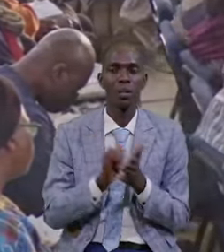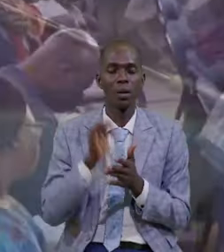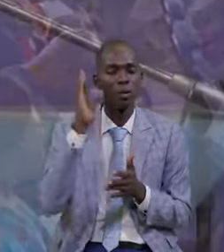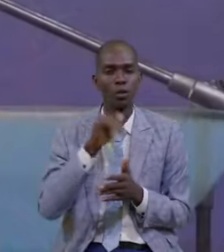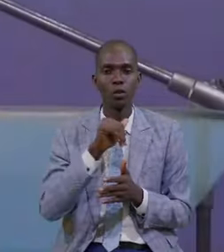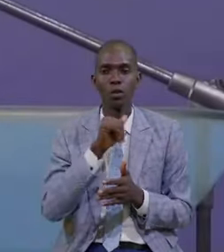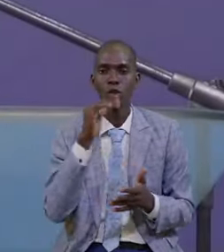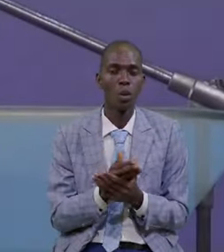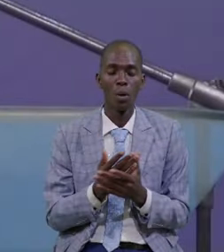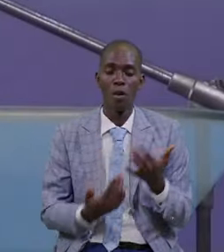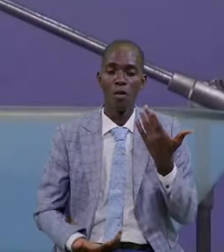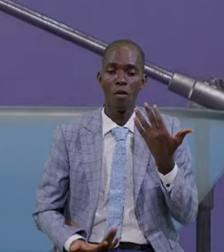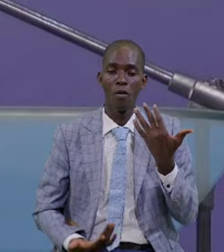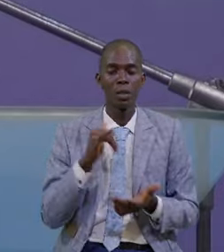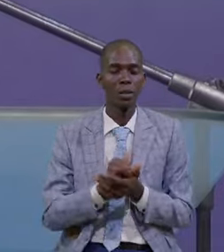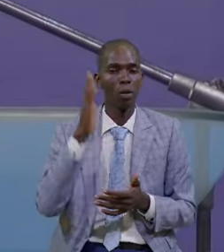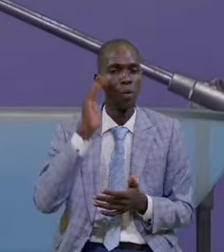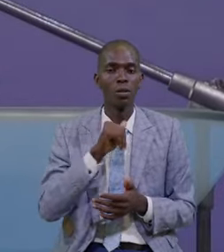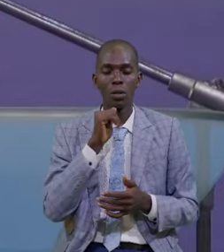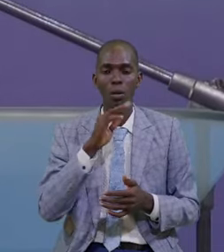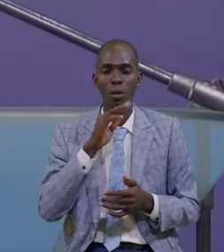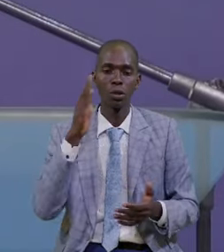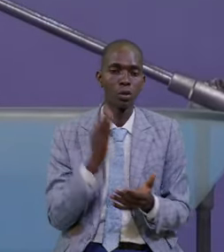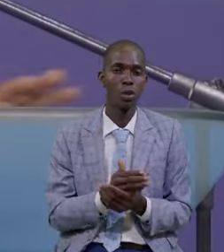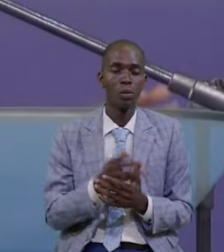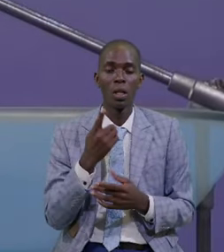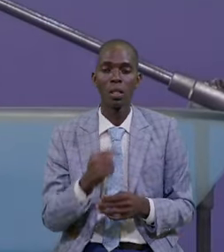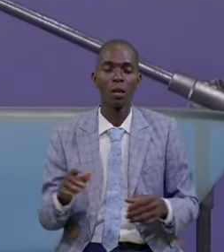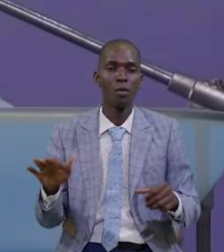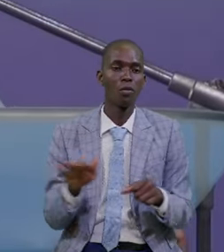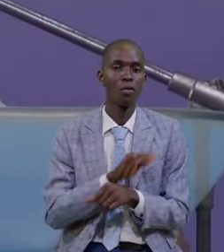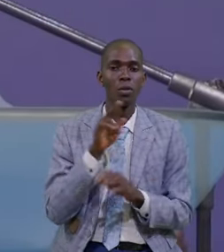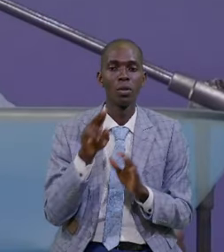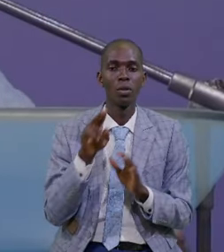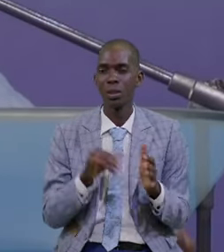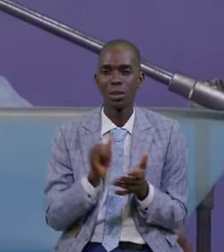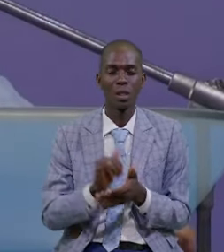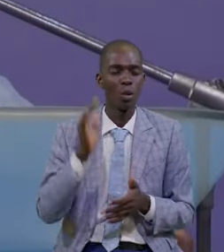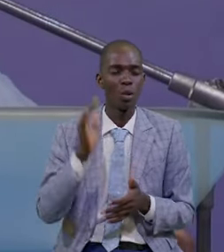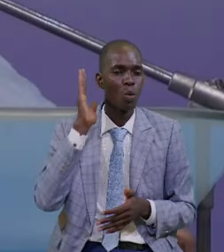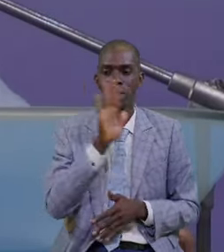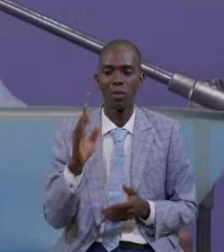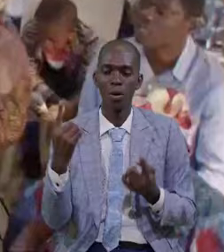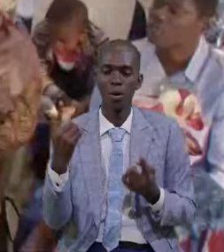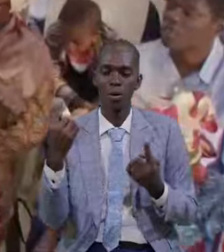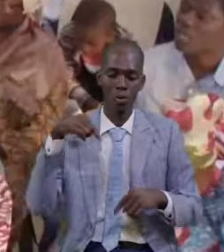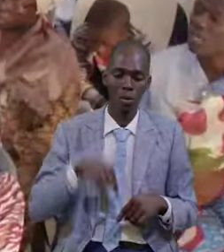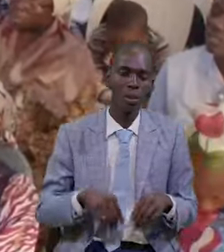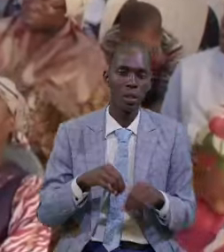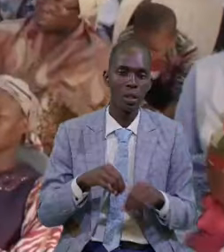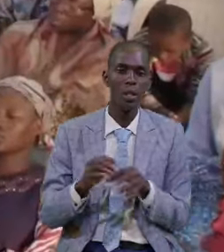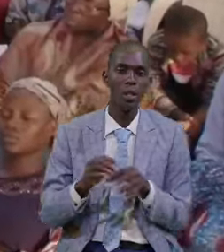fire that will not be quenched, the fullness that will never go down, in Jesus'